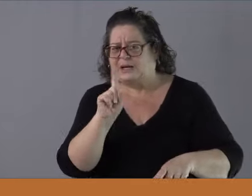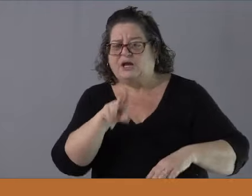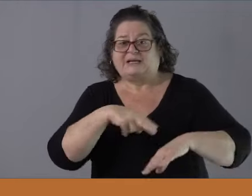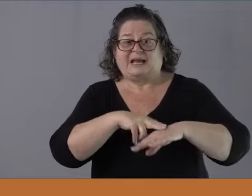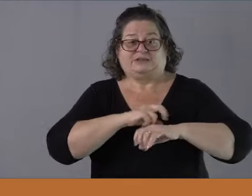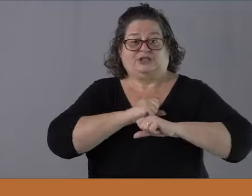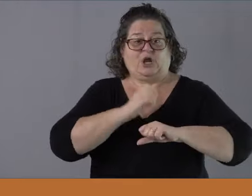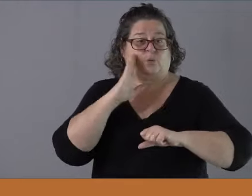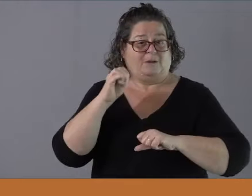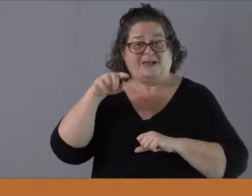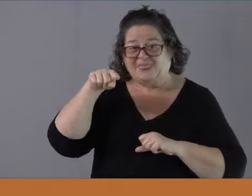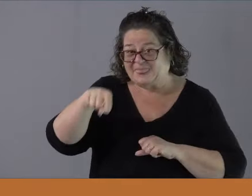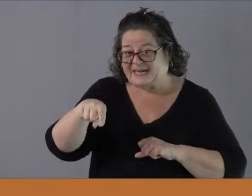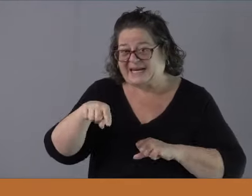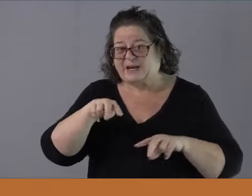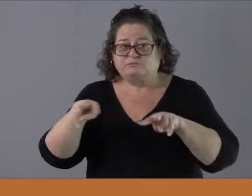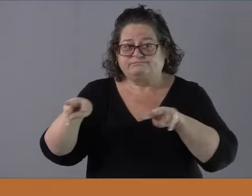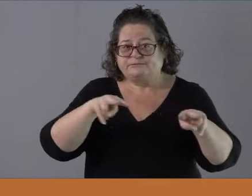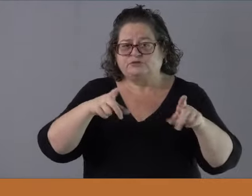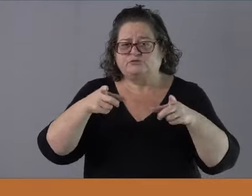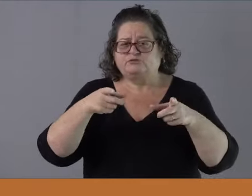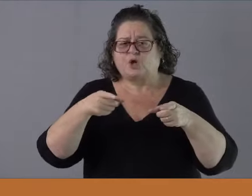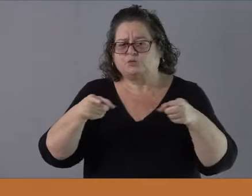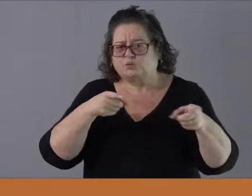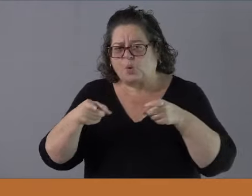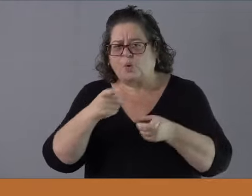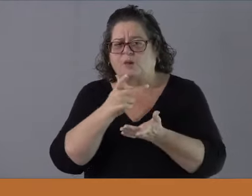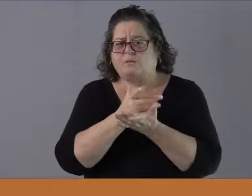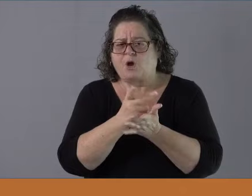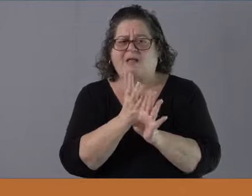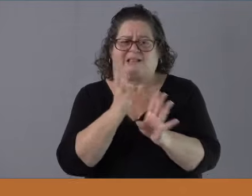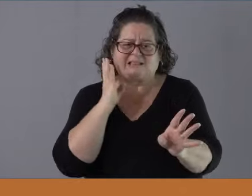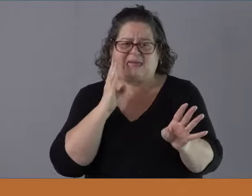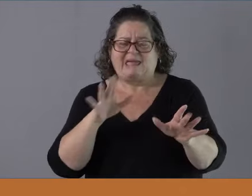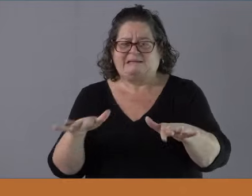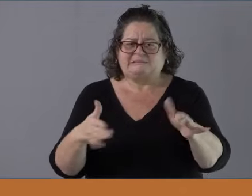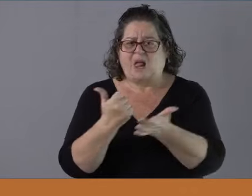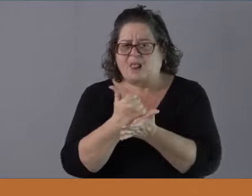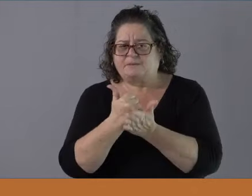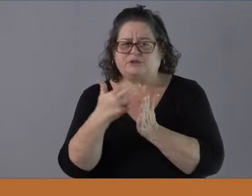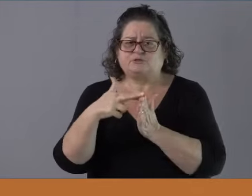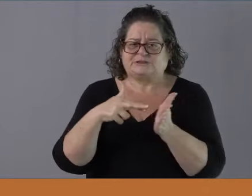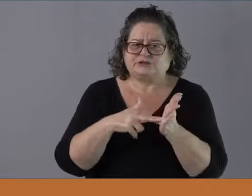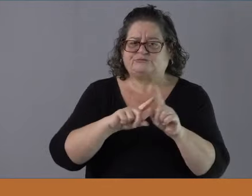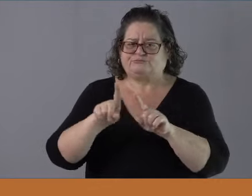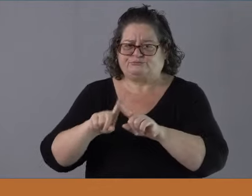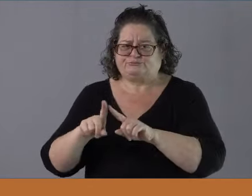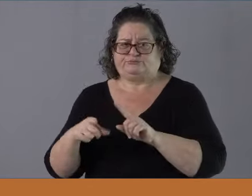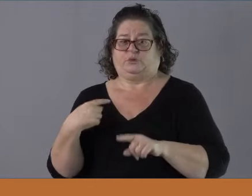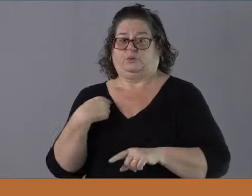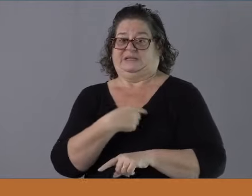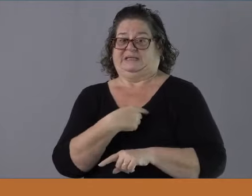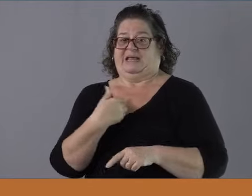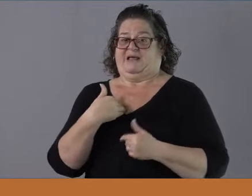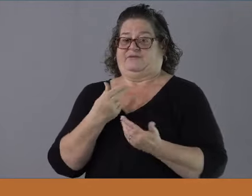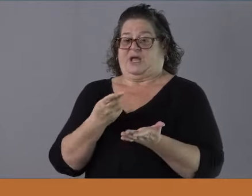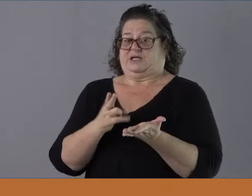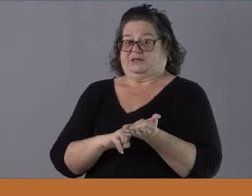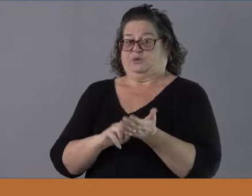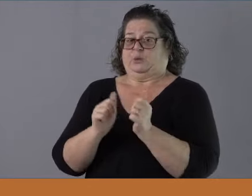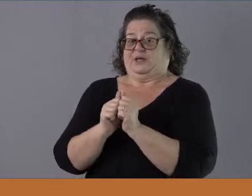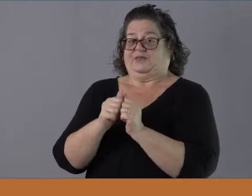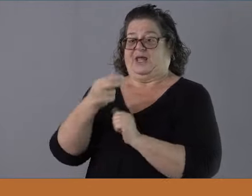other logistics and wraparound services. And then our HHS contracted healthcare workers will actually do a quick